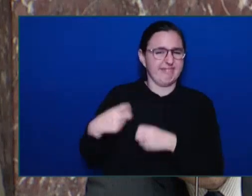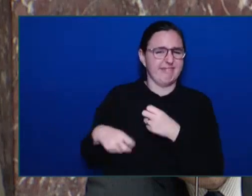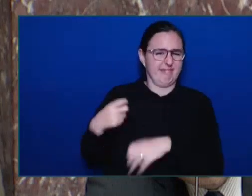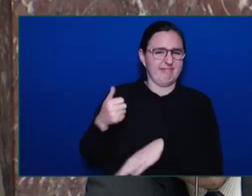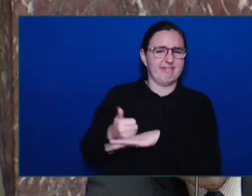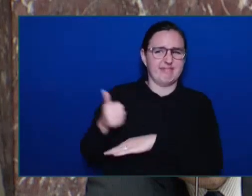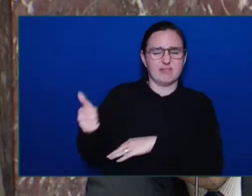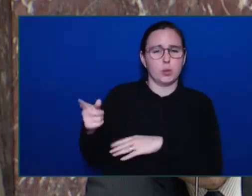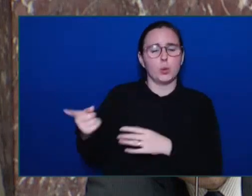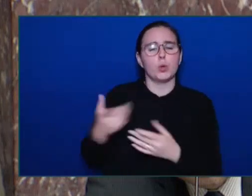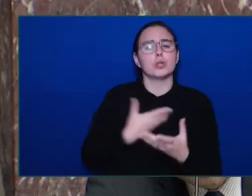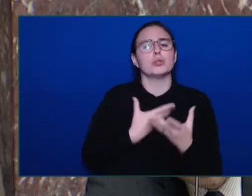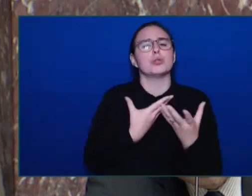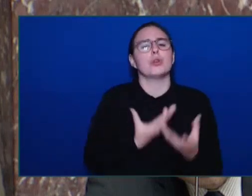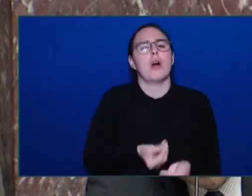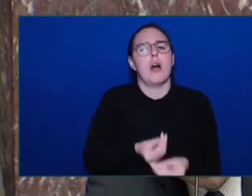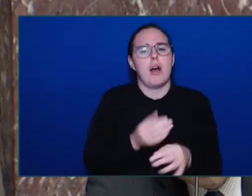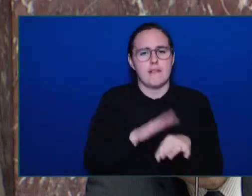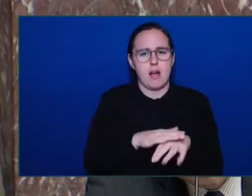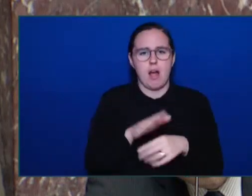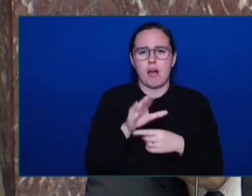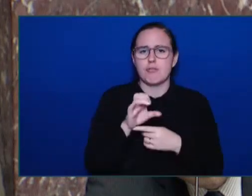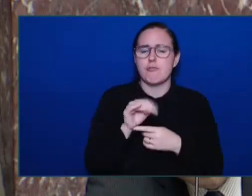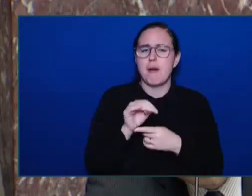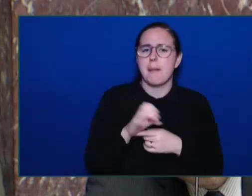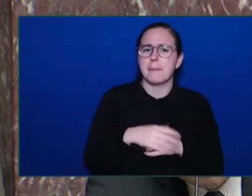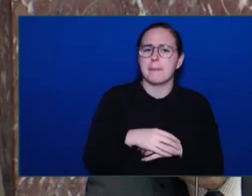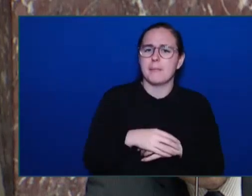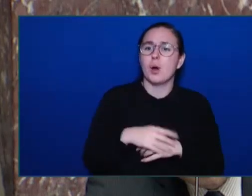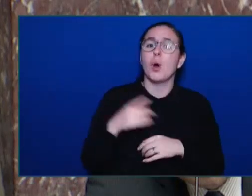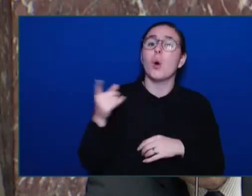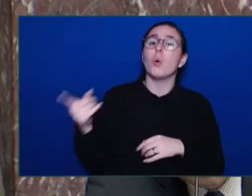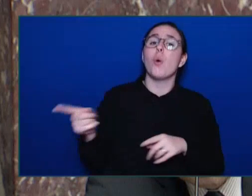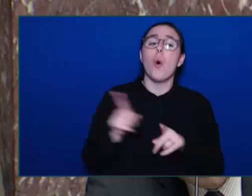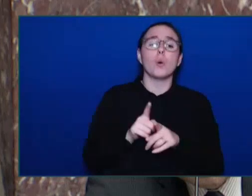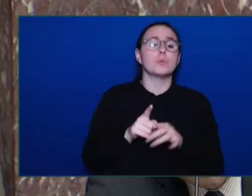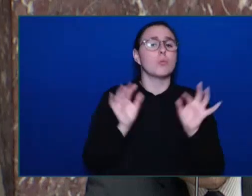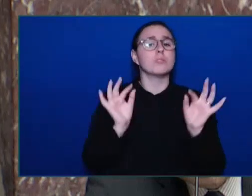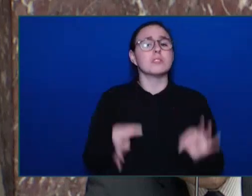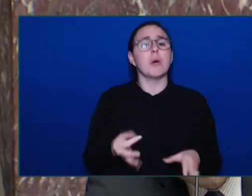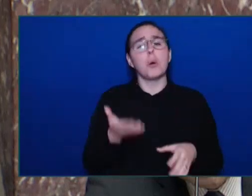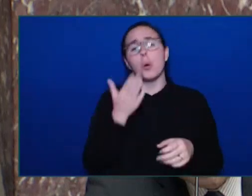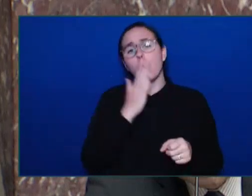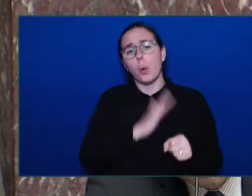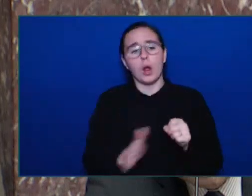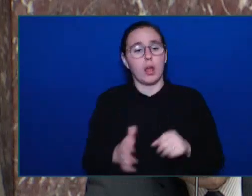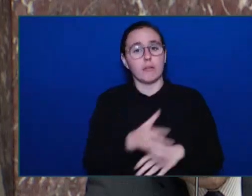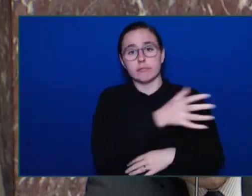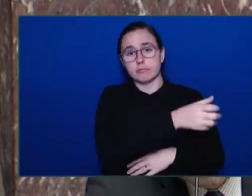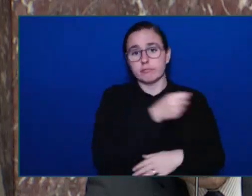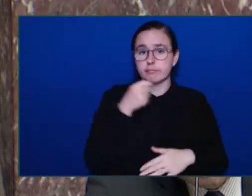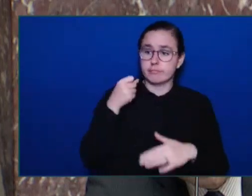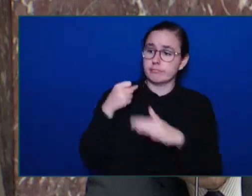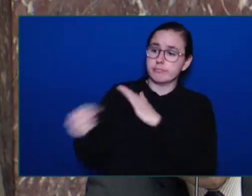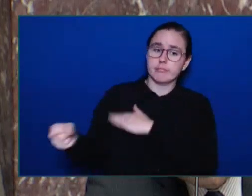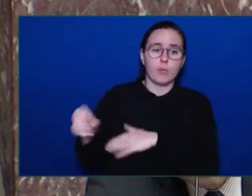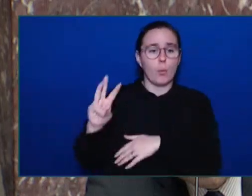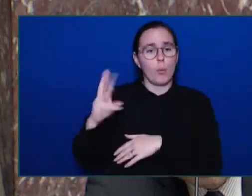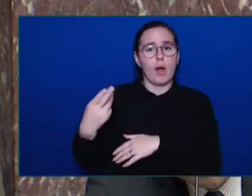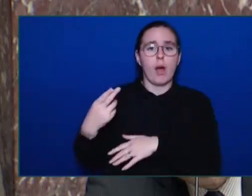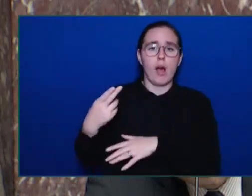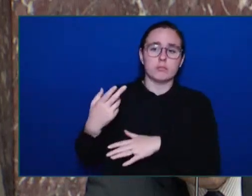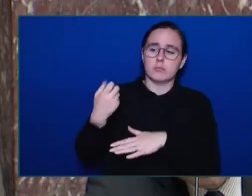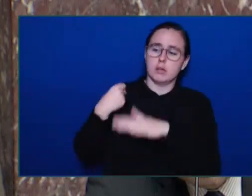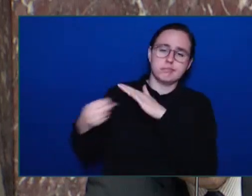British Columbians without the supports they need that has led to an explosion of social disorder, theft,